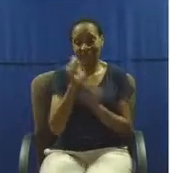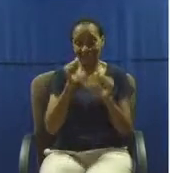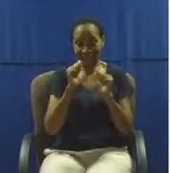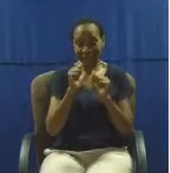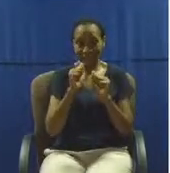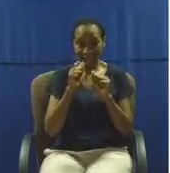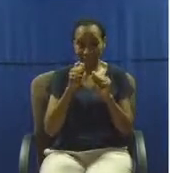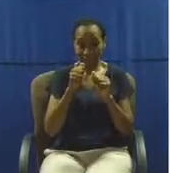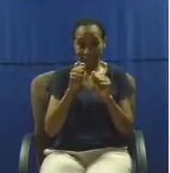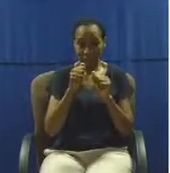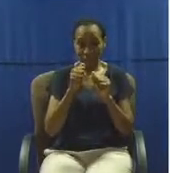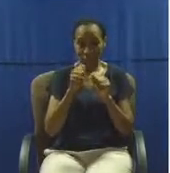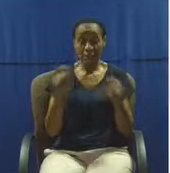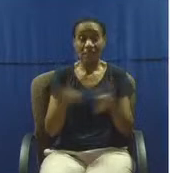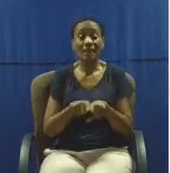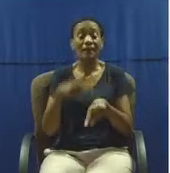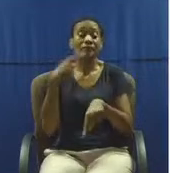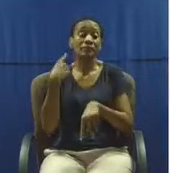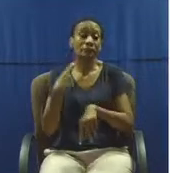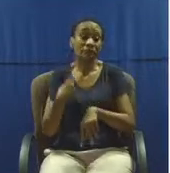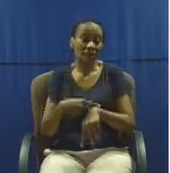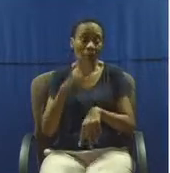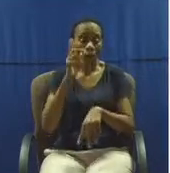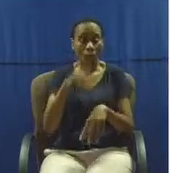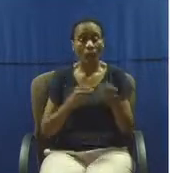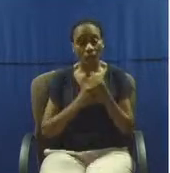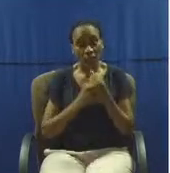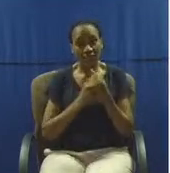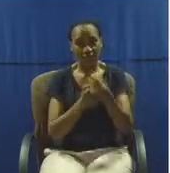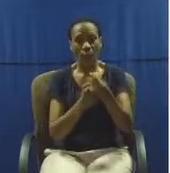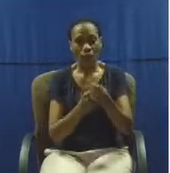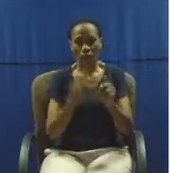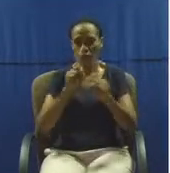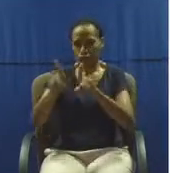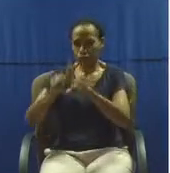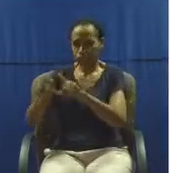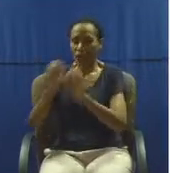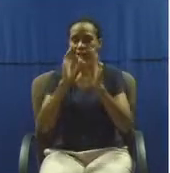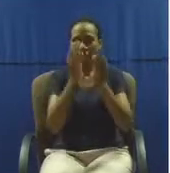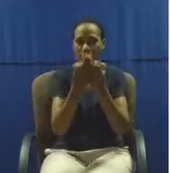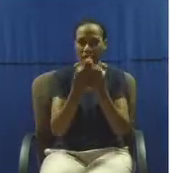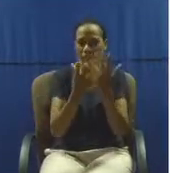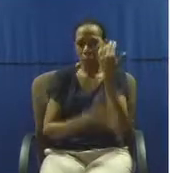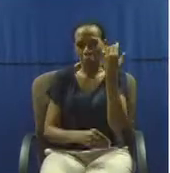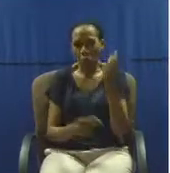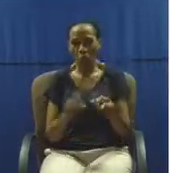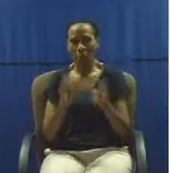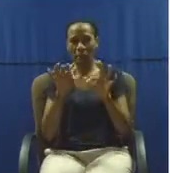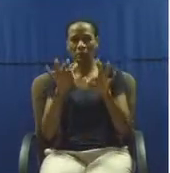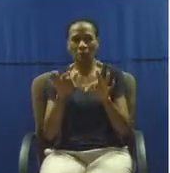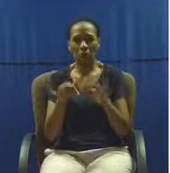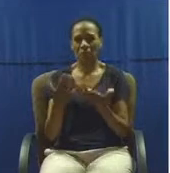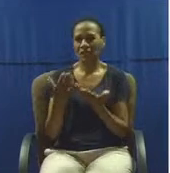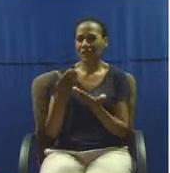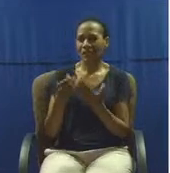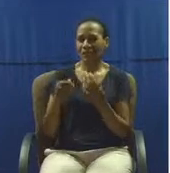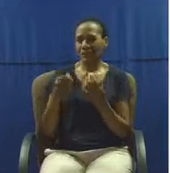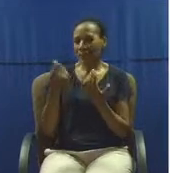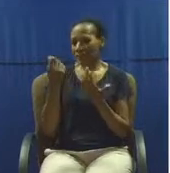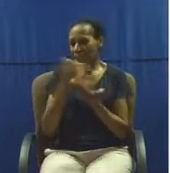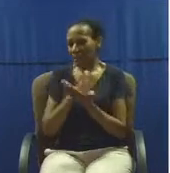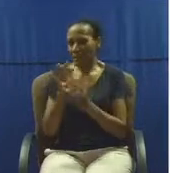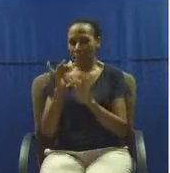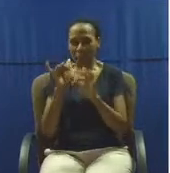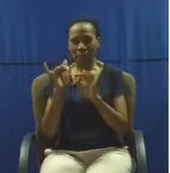while simultaneously supporting households, ordinary taxpayers, through